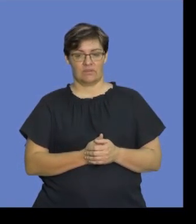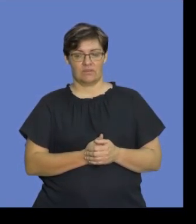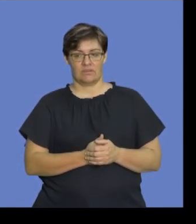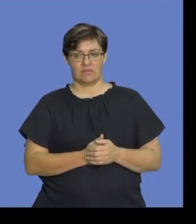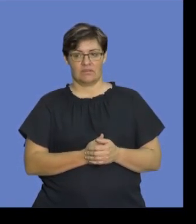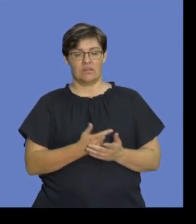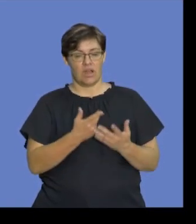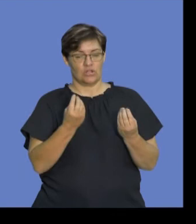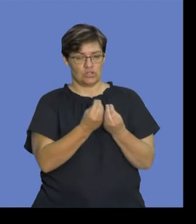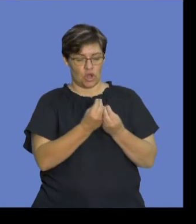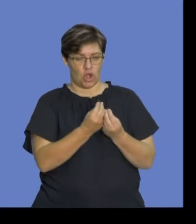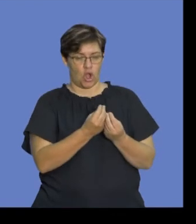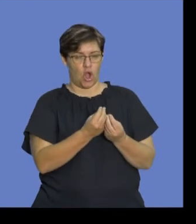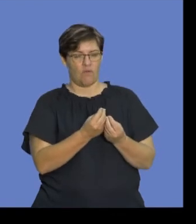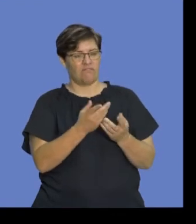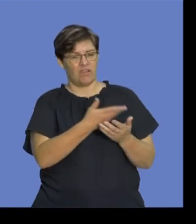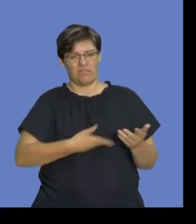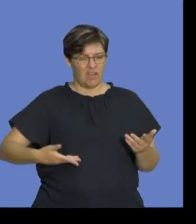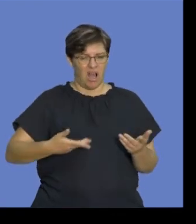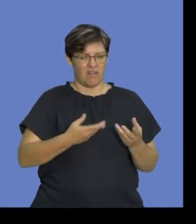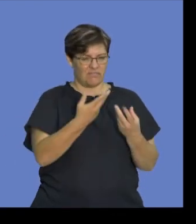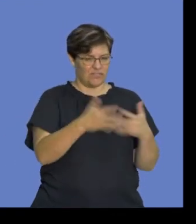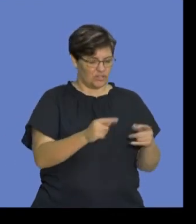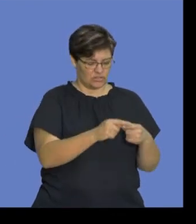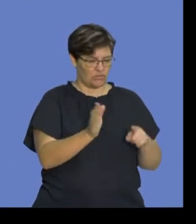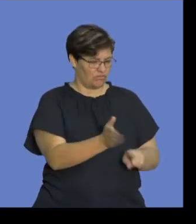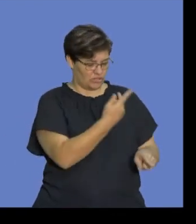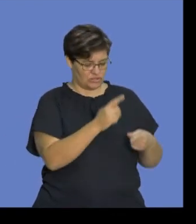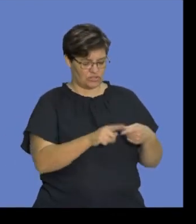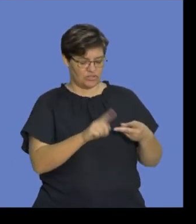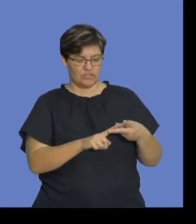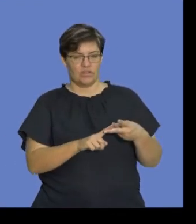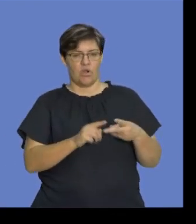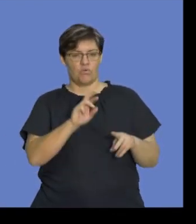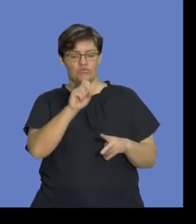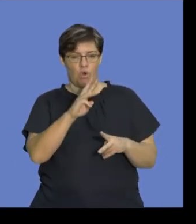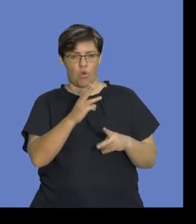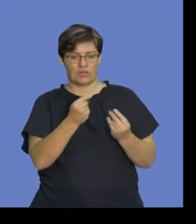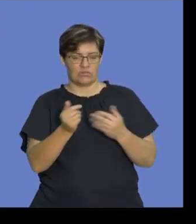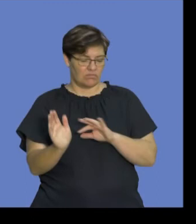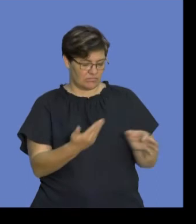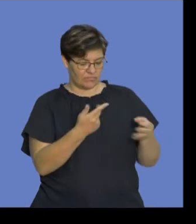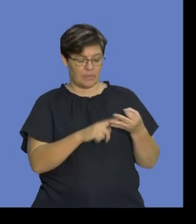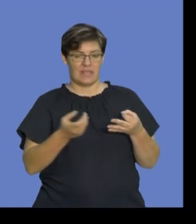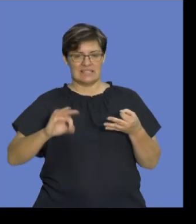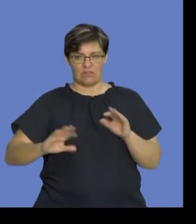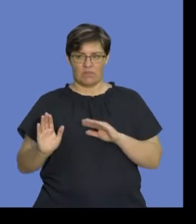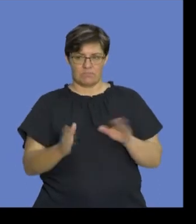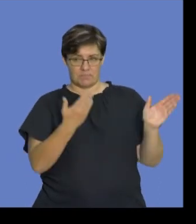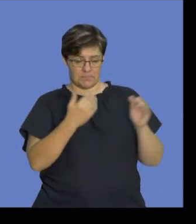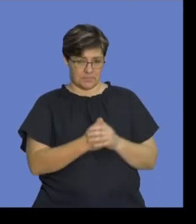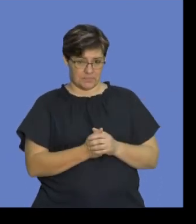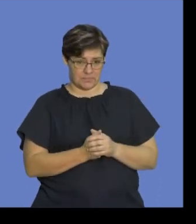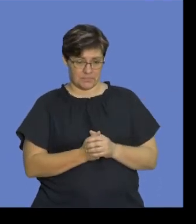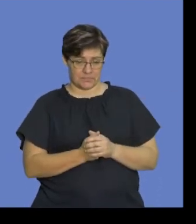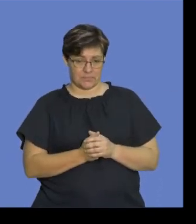right? We've dealt with that, stock of semi-finished goods. We've transferred the raw materials. We've transferred the salaries.